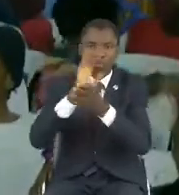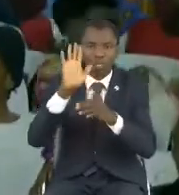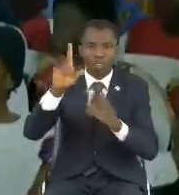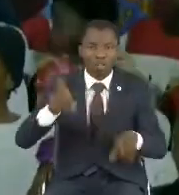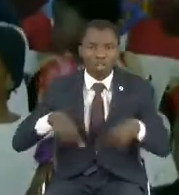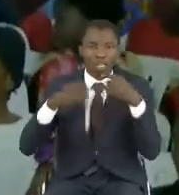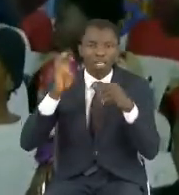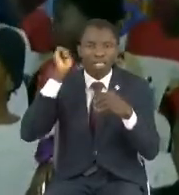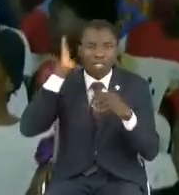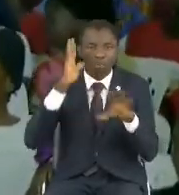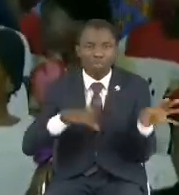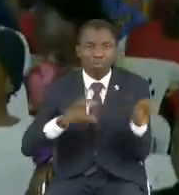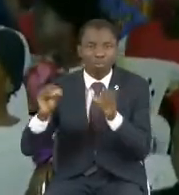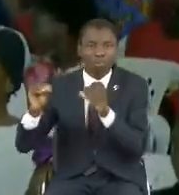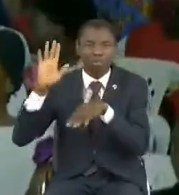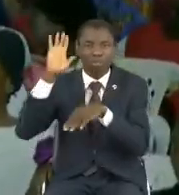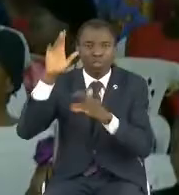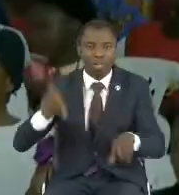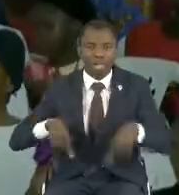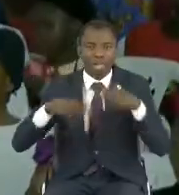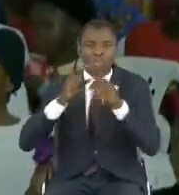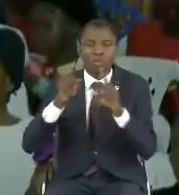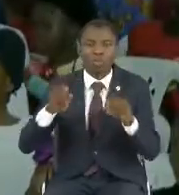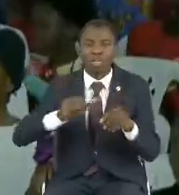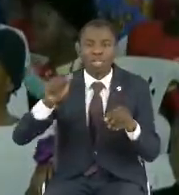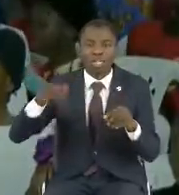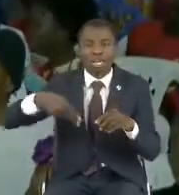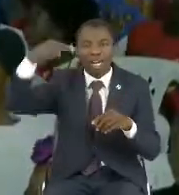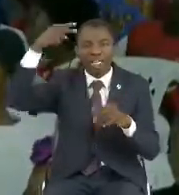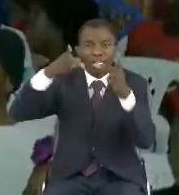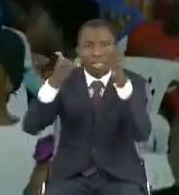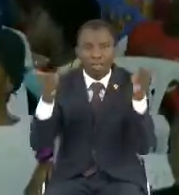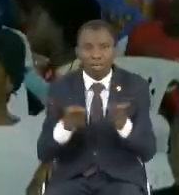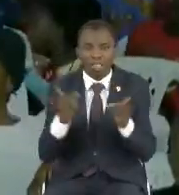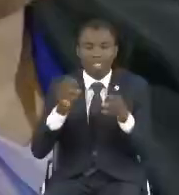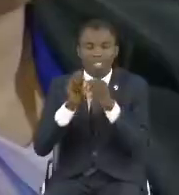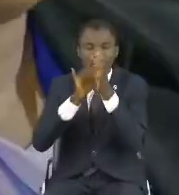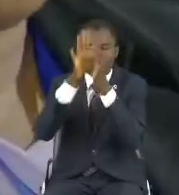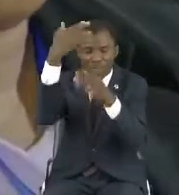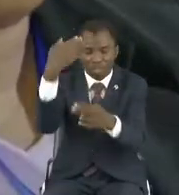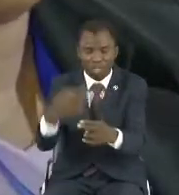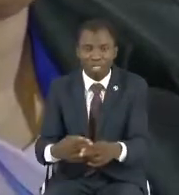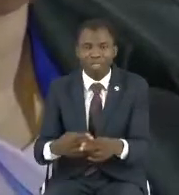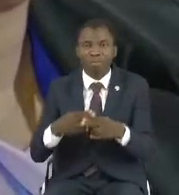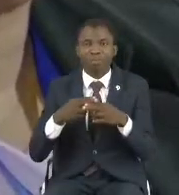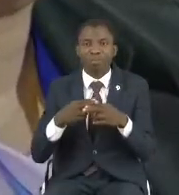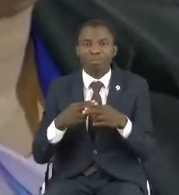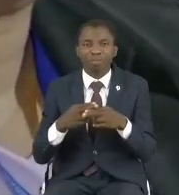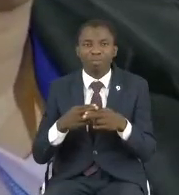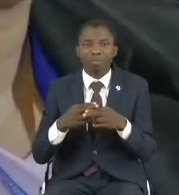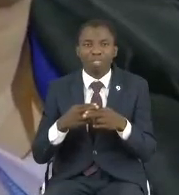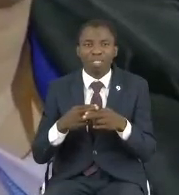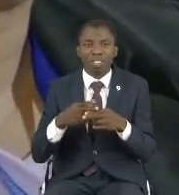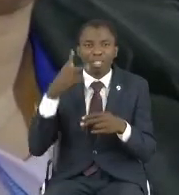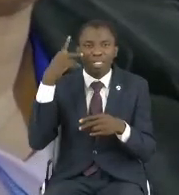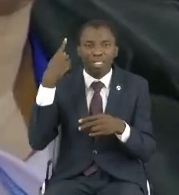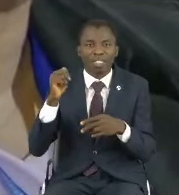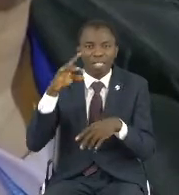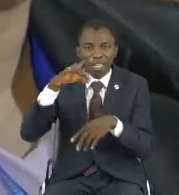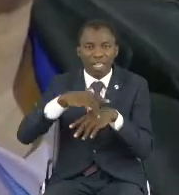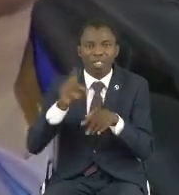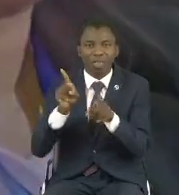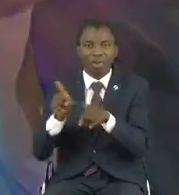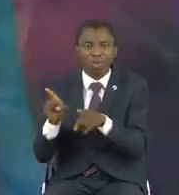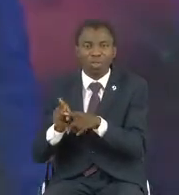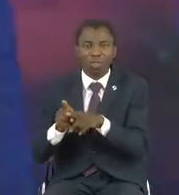your life to a higher plane in Jesus' name. Yes. The earth also,